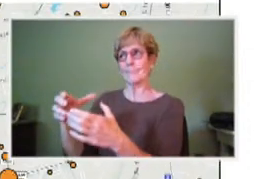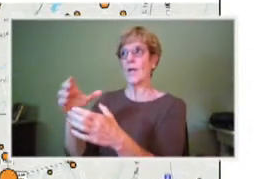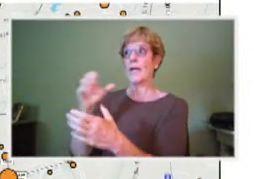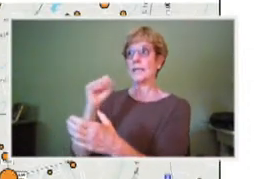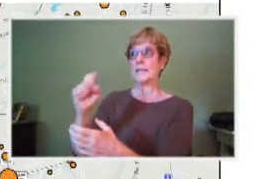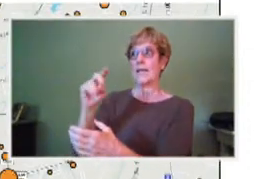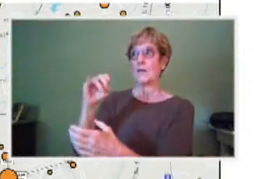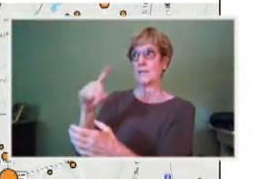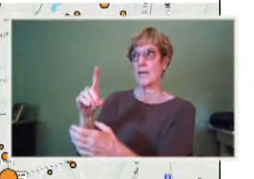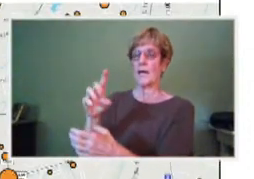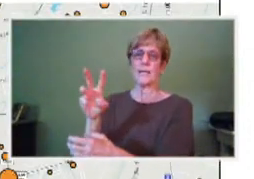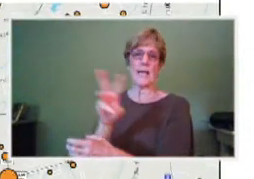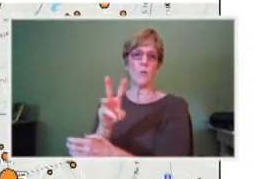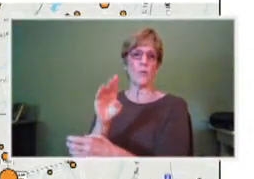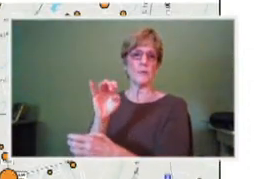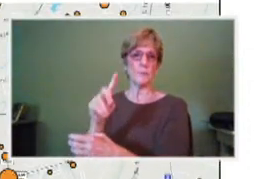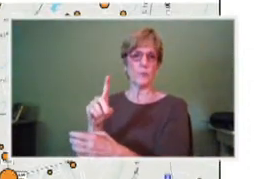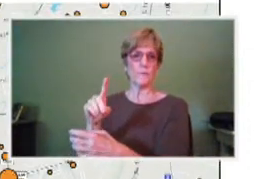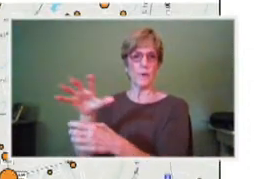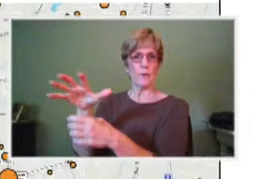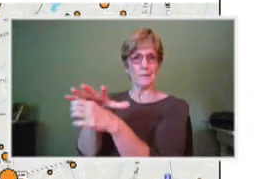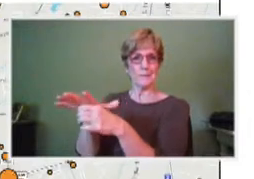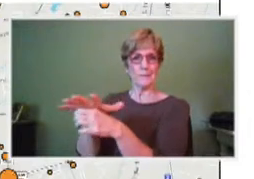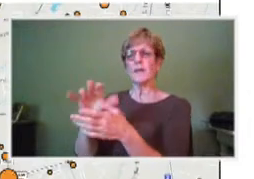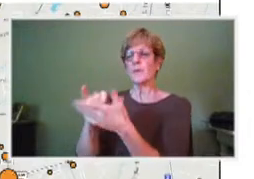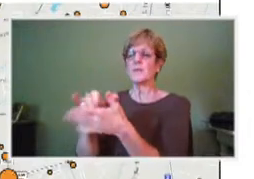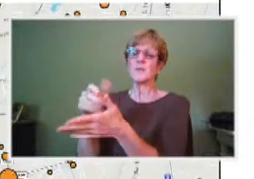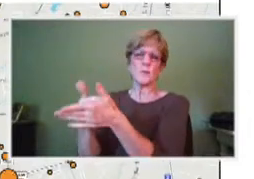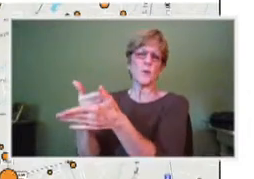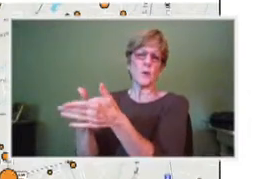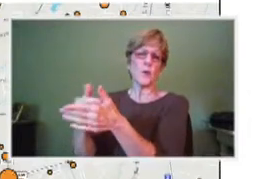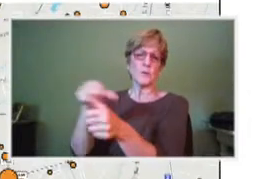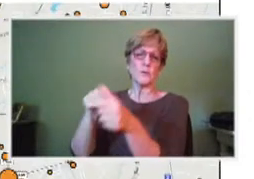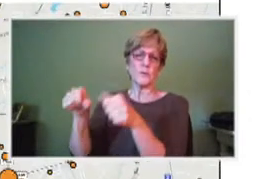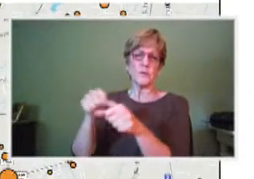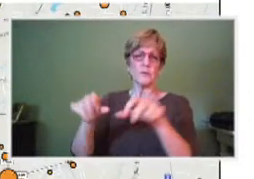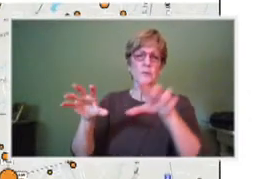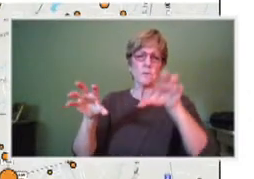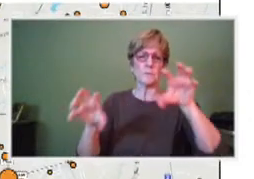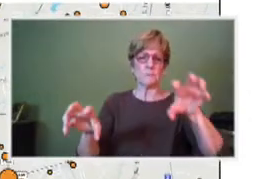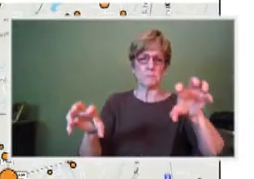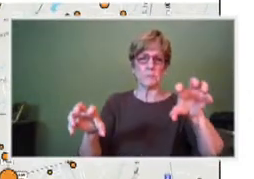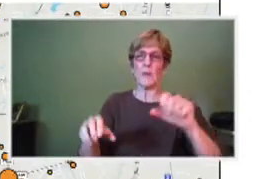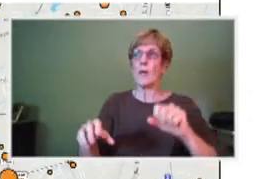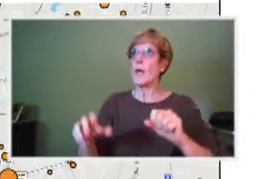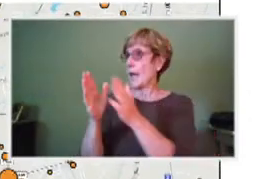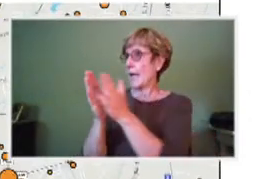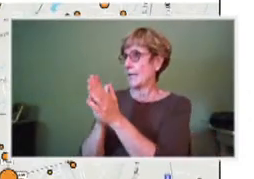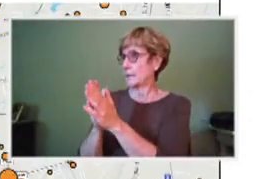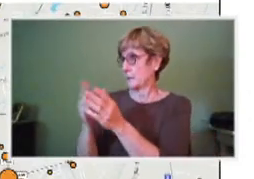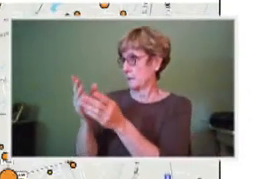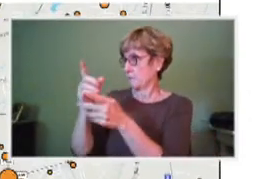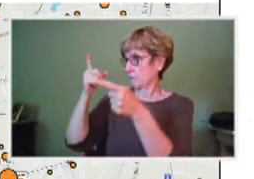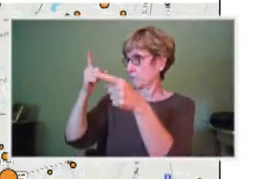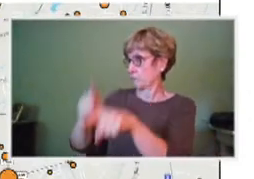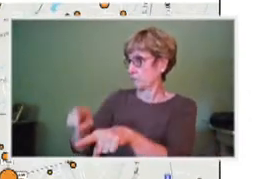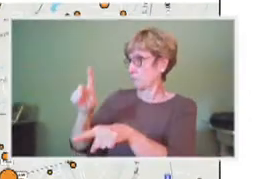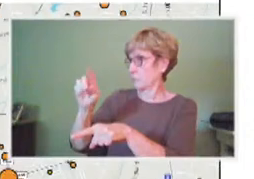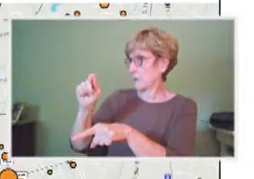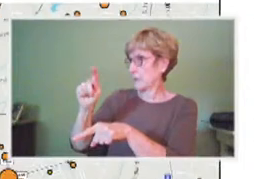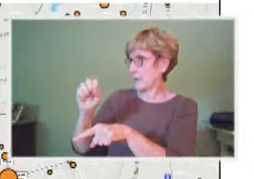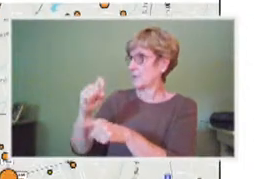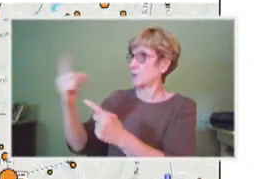and West Boulevard, given their proximity. We are waiting on Cure Violence Global to solidify dates where they would come out and